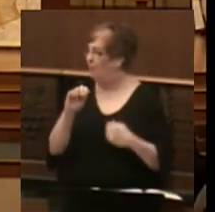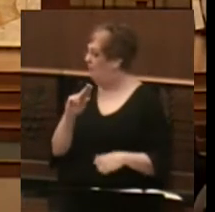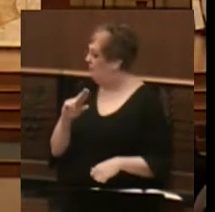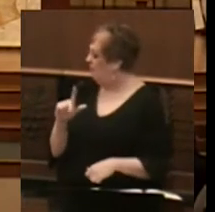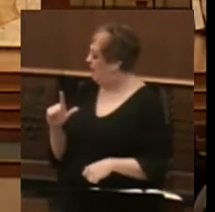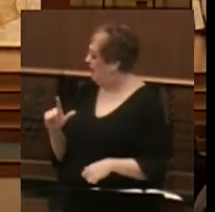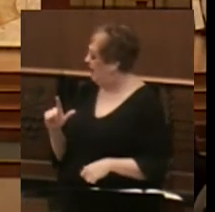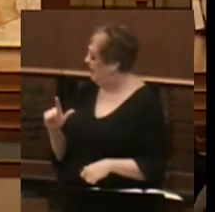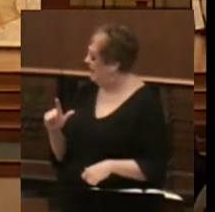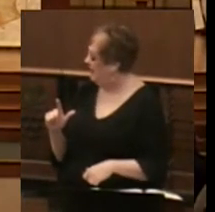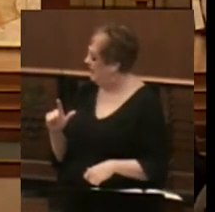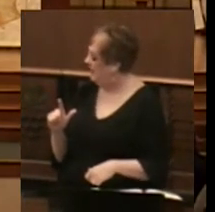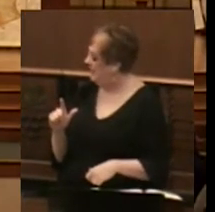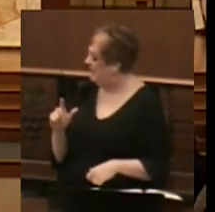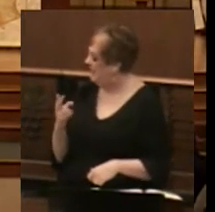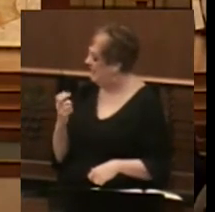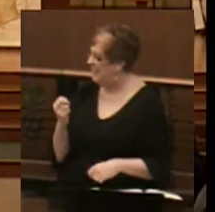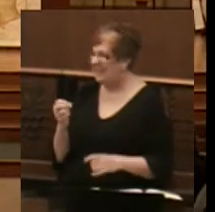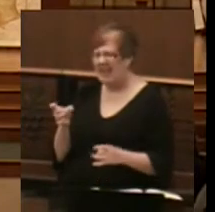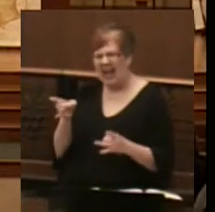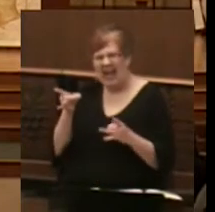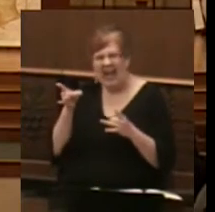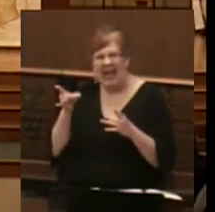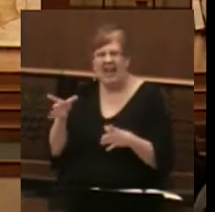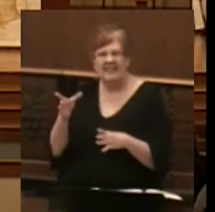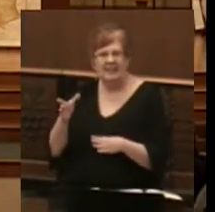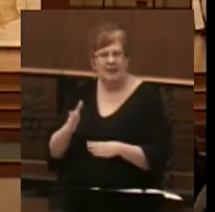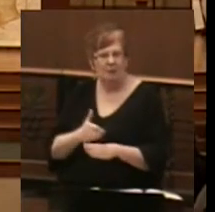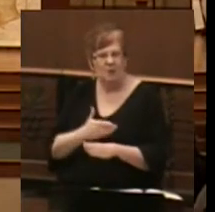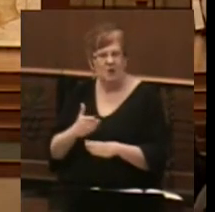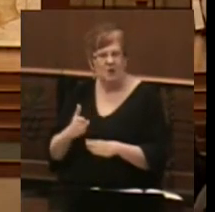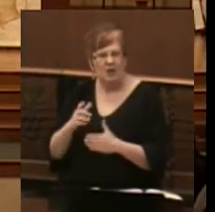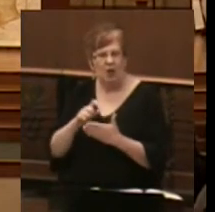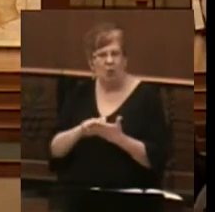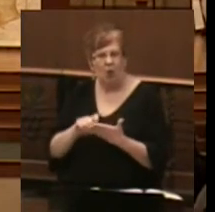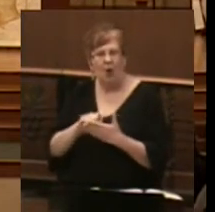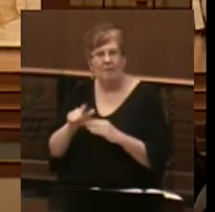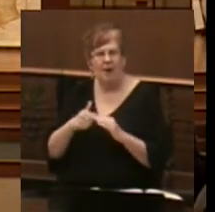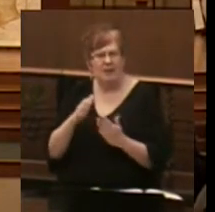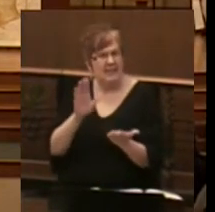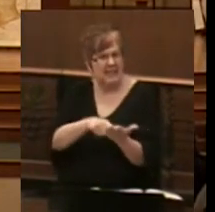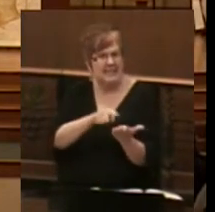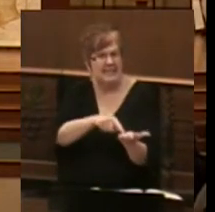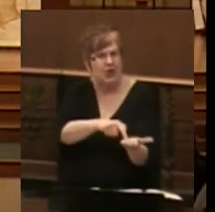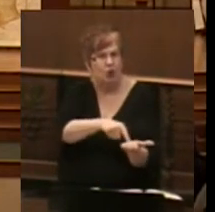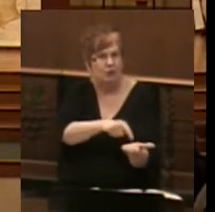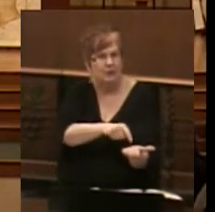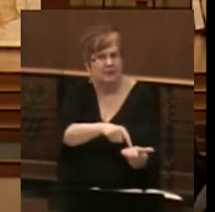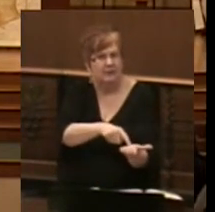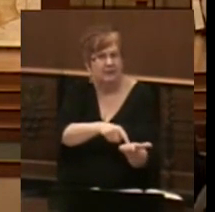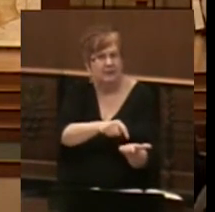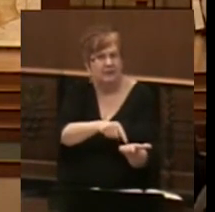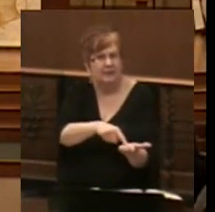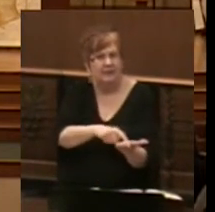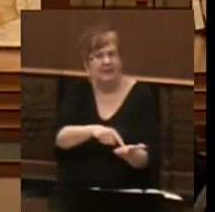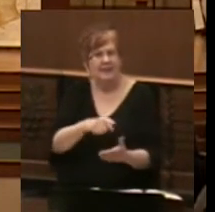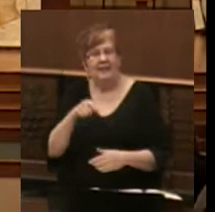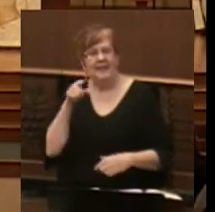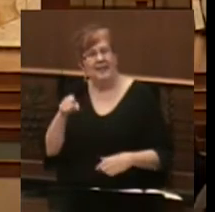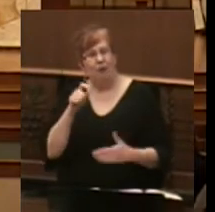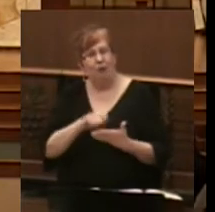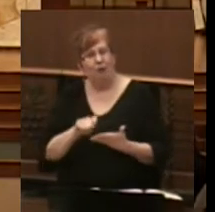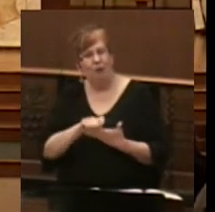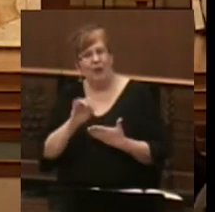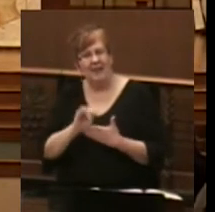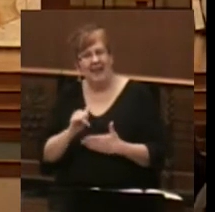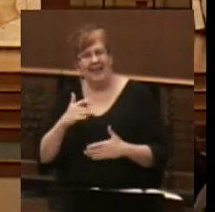he hated music. He wrote on it. It's in here. He wrote that he